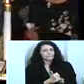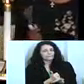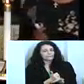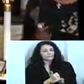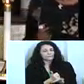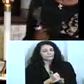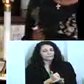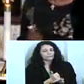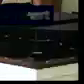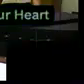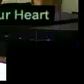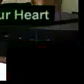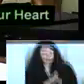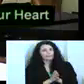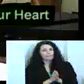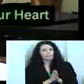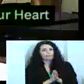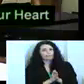song.